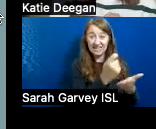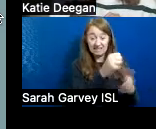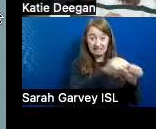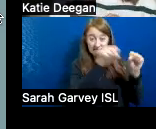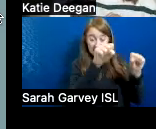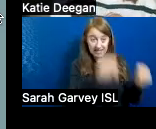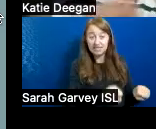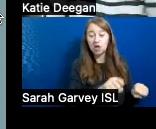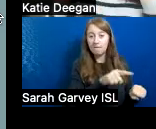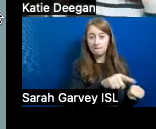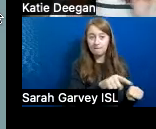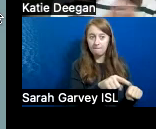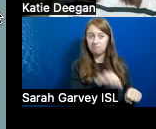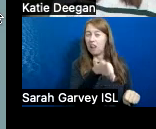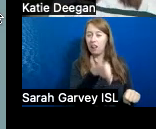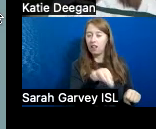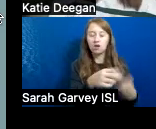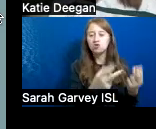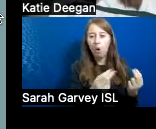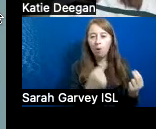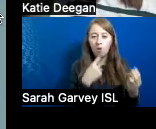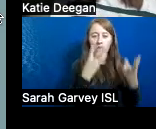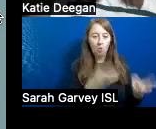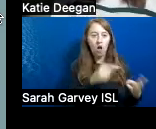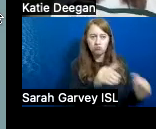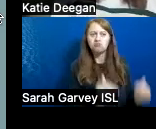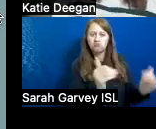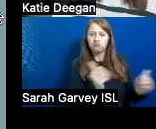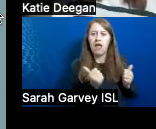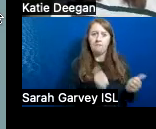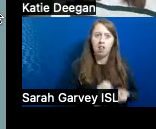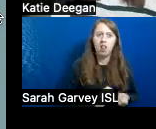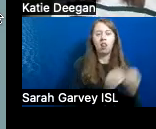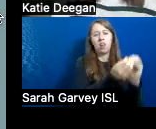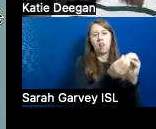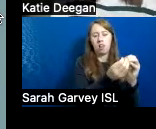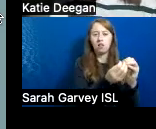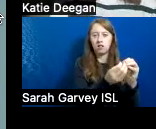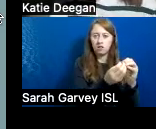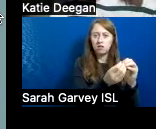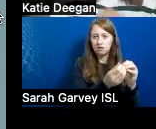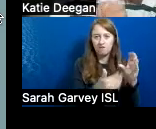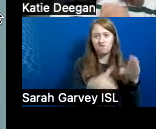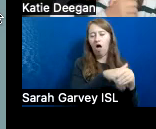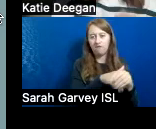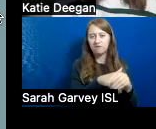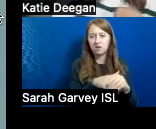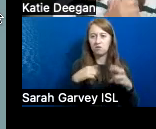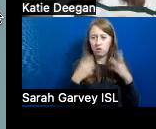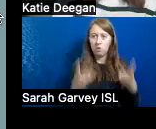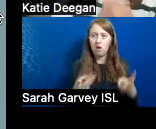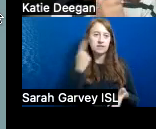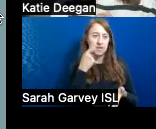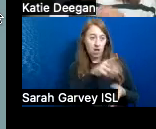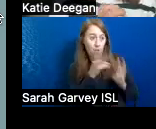not just the stereotypical, areas where women dominate in things. We want to see women in the areas of